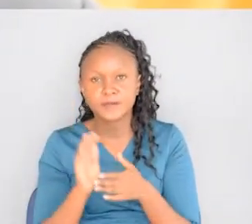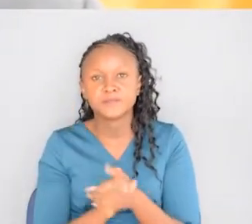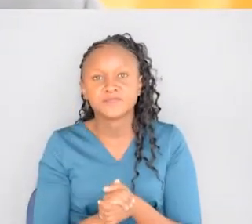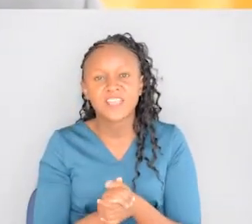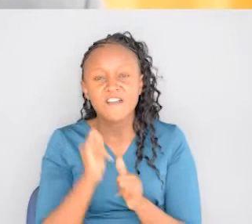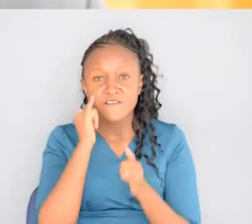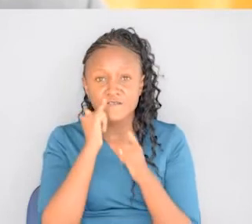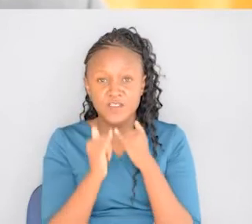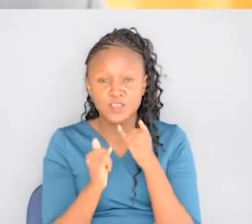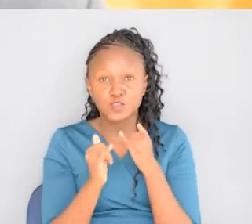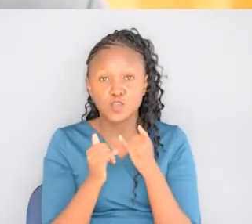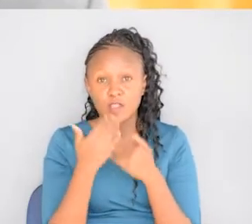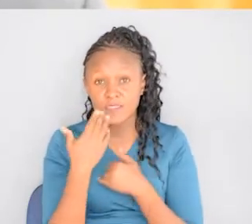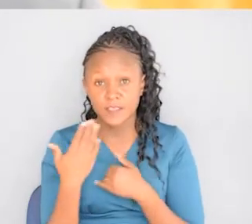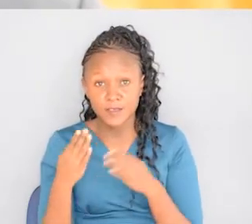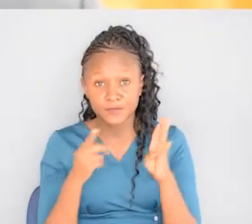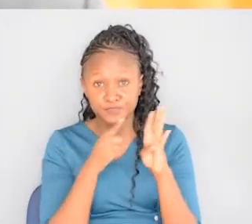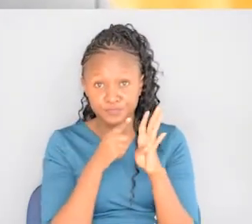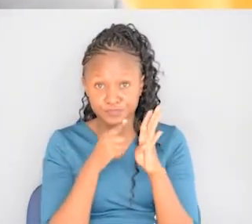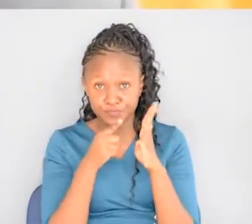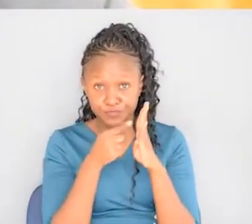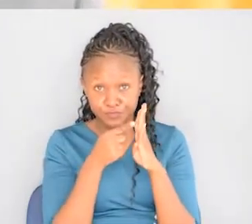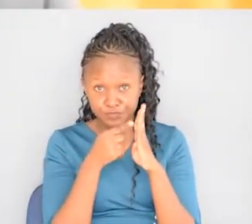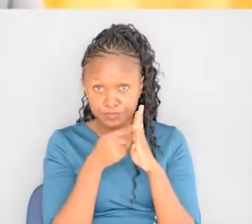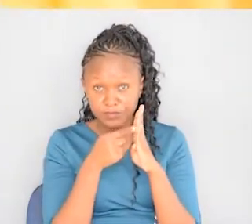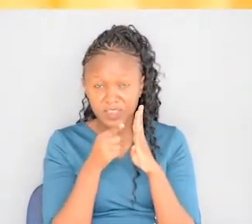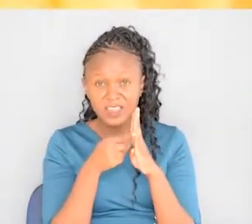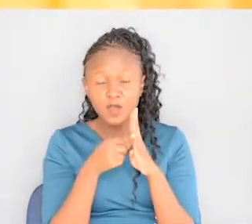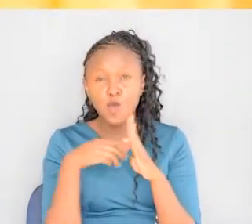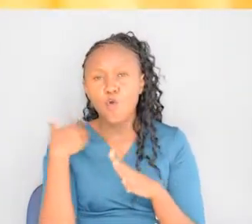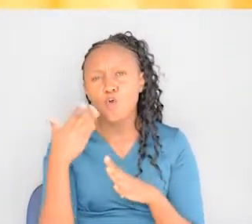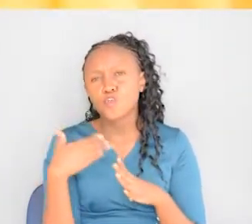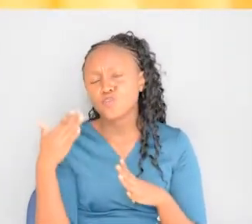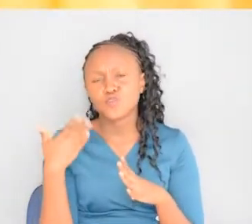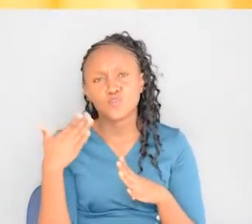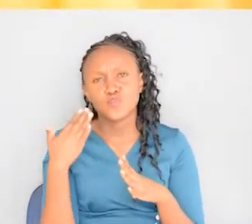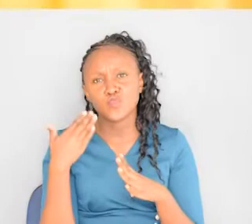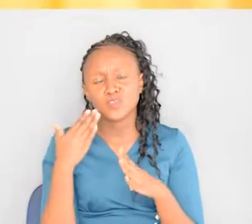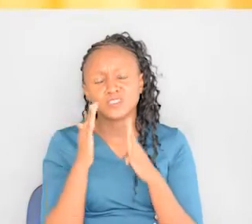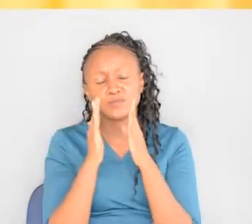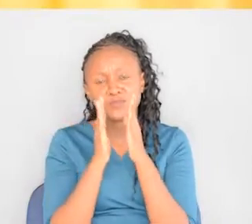that we need to pray when alone, and we also need to pray when gathered.